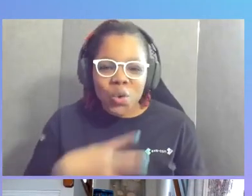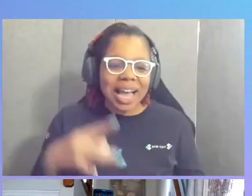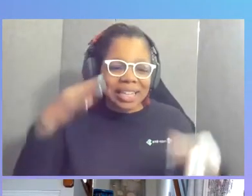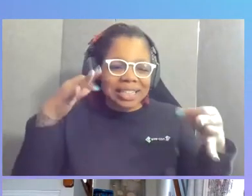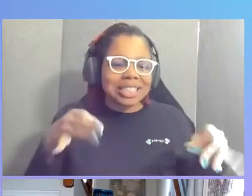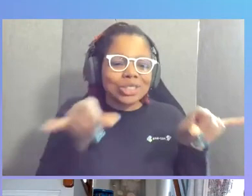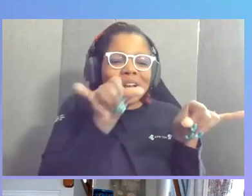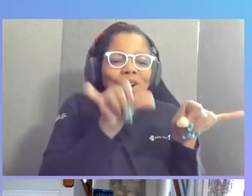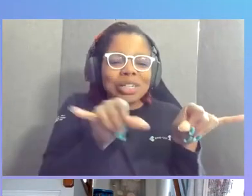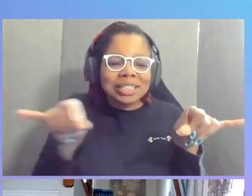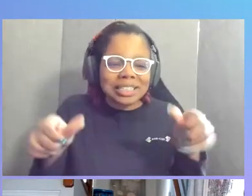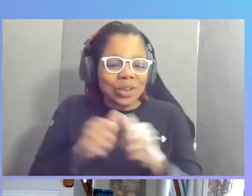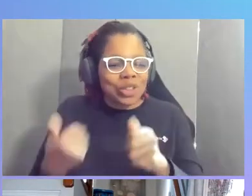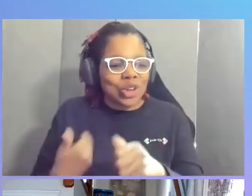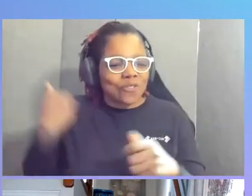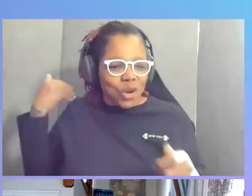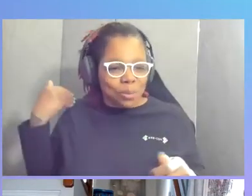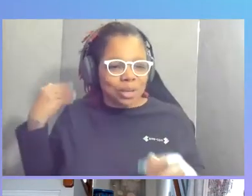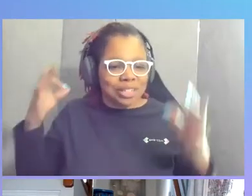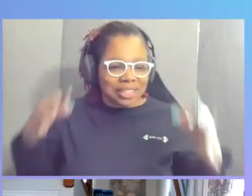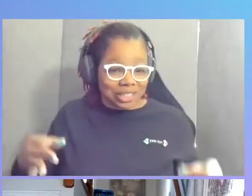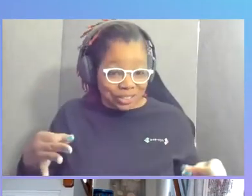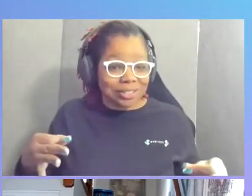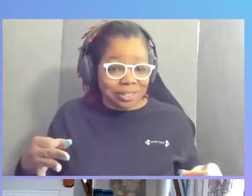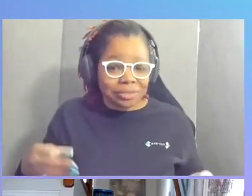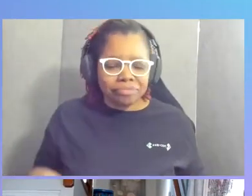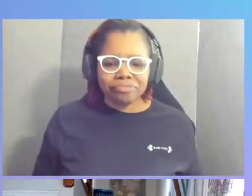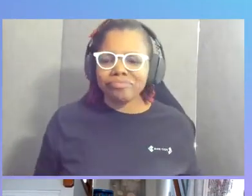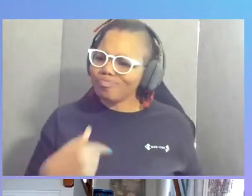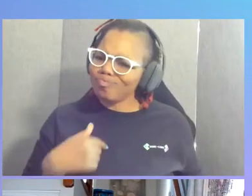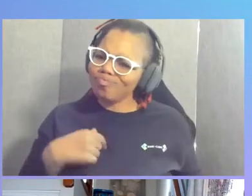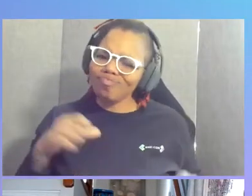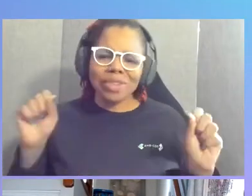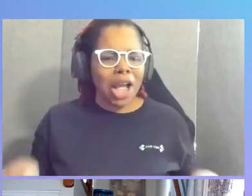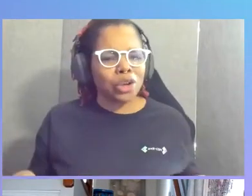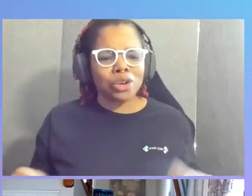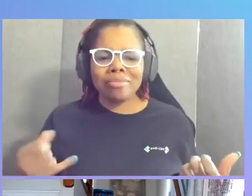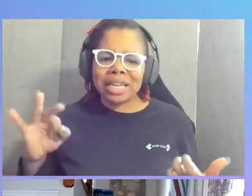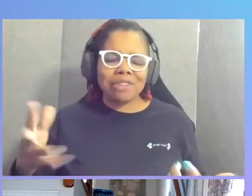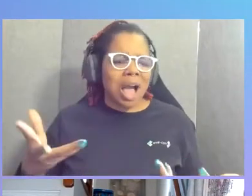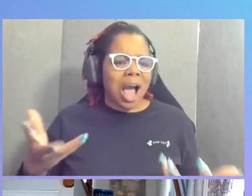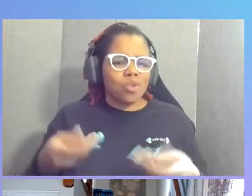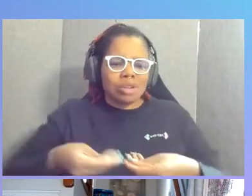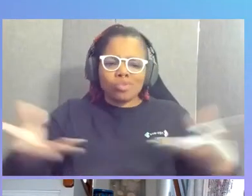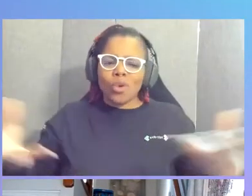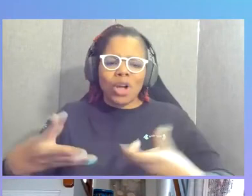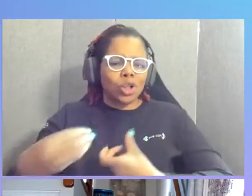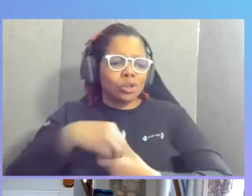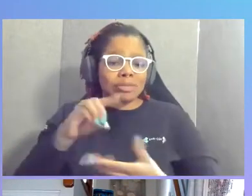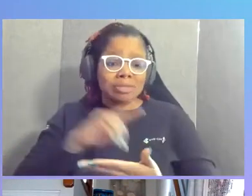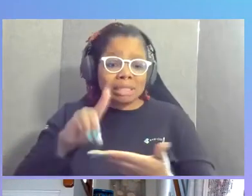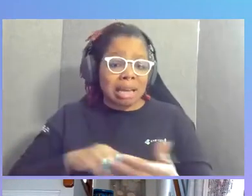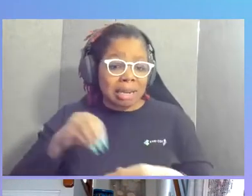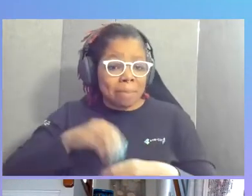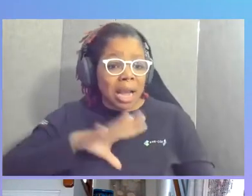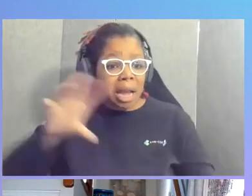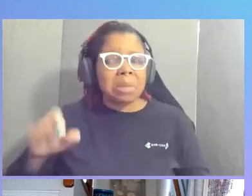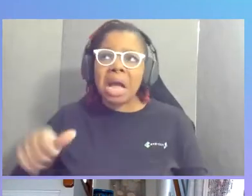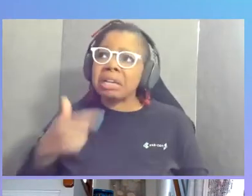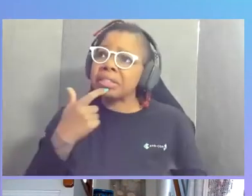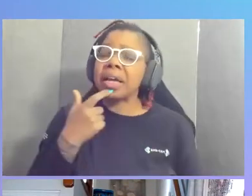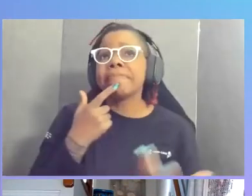that are consistent with our former decisions, right? So I could, if I want to roll out inclusive design at my company, I could say,